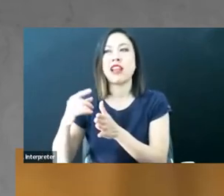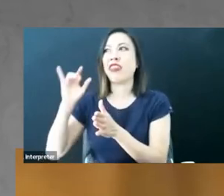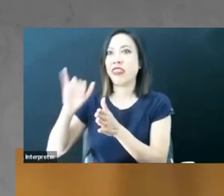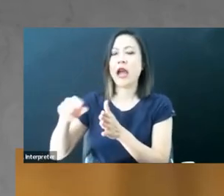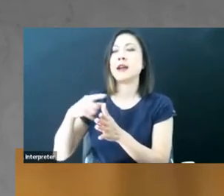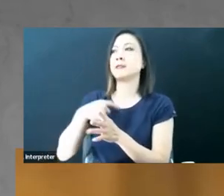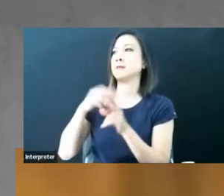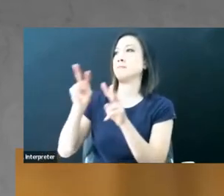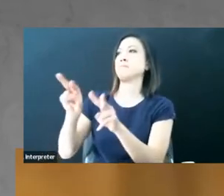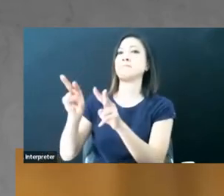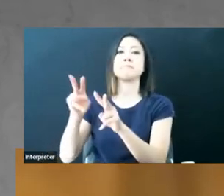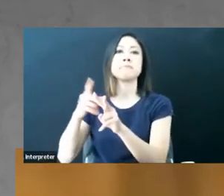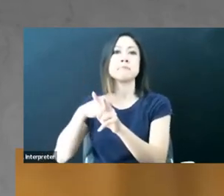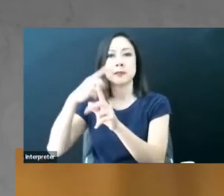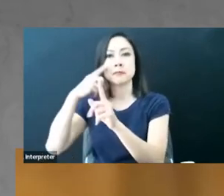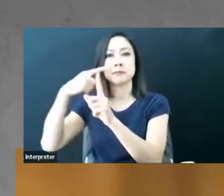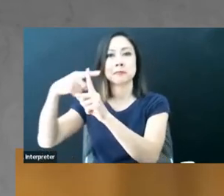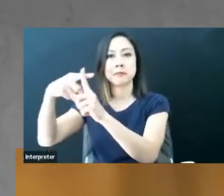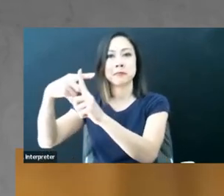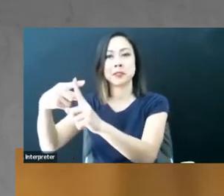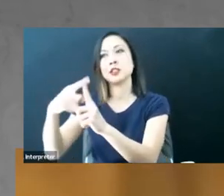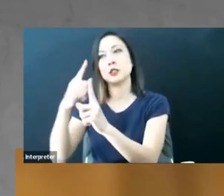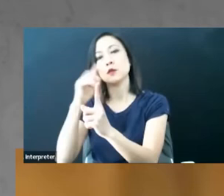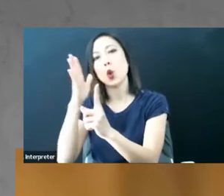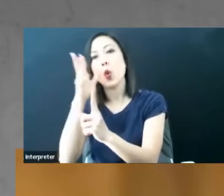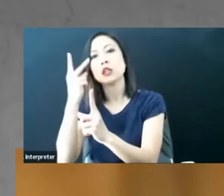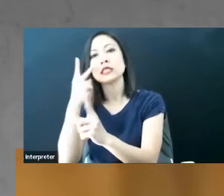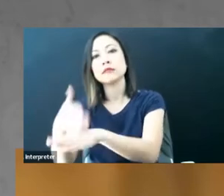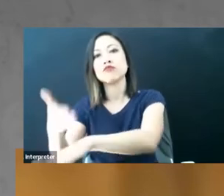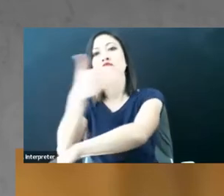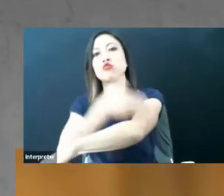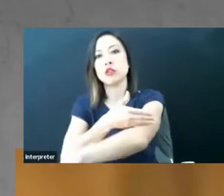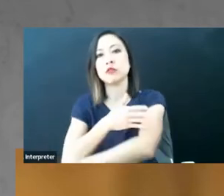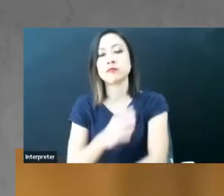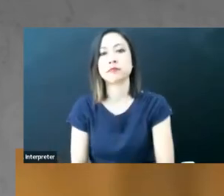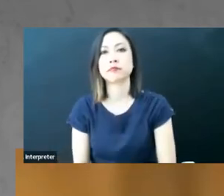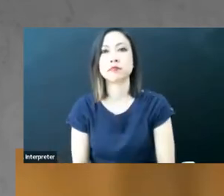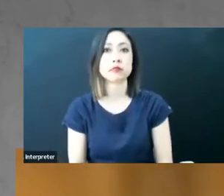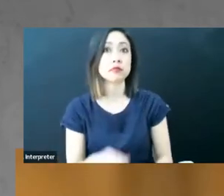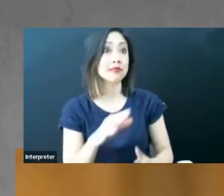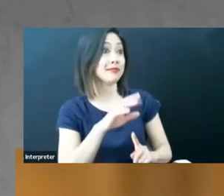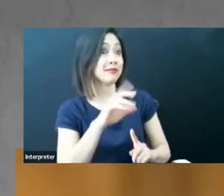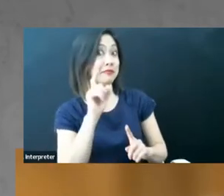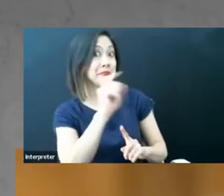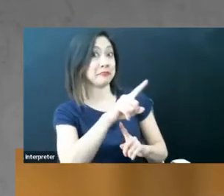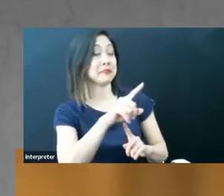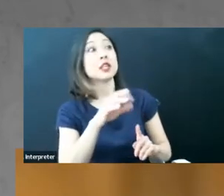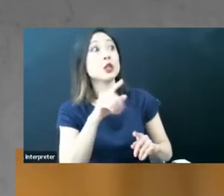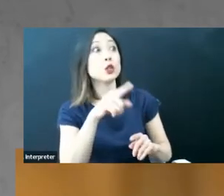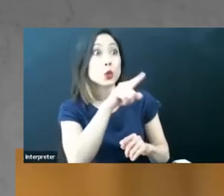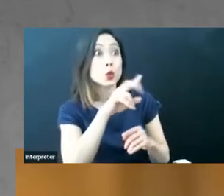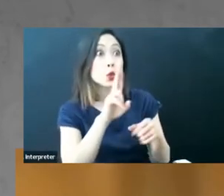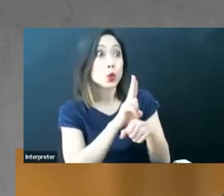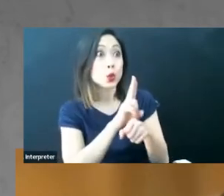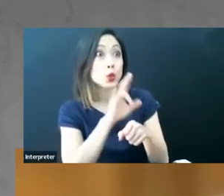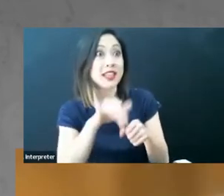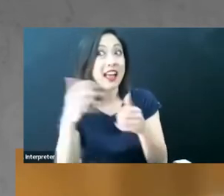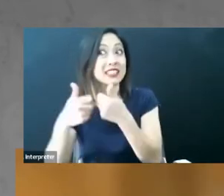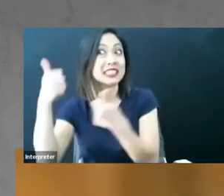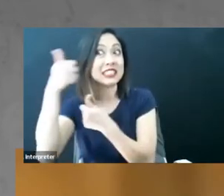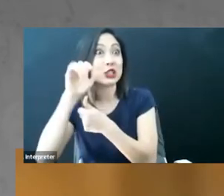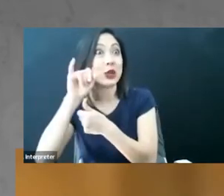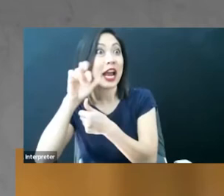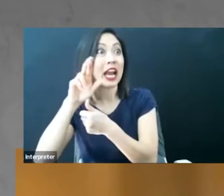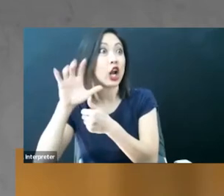that we'll continue to see progress. So did you use that senior air cover often? I don't want to pry into specific issues, but it might